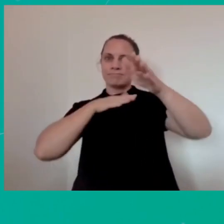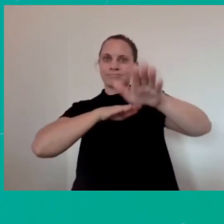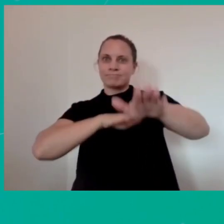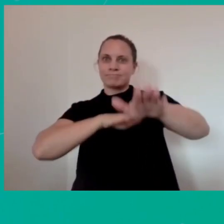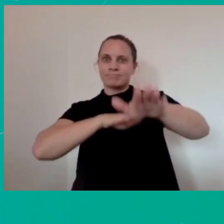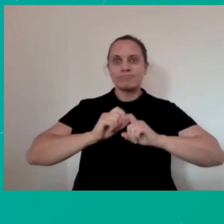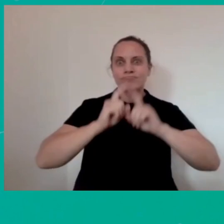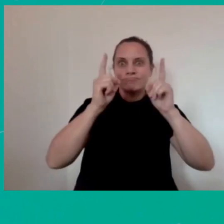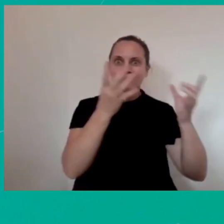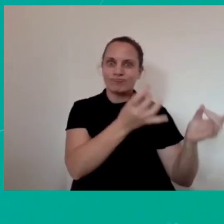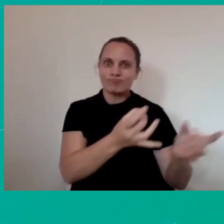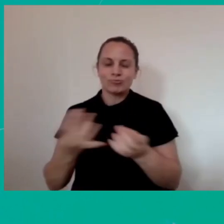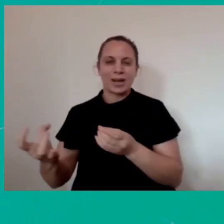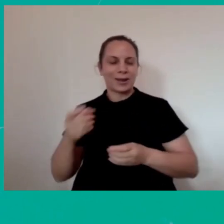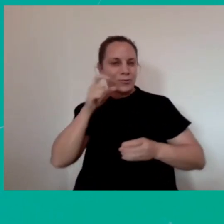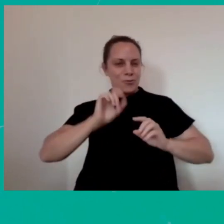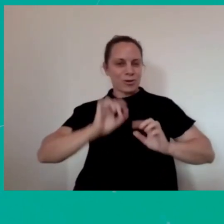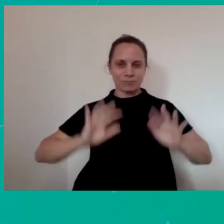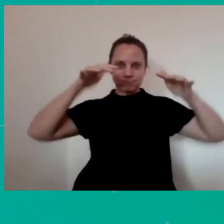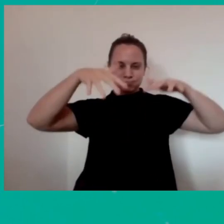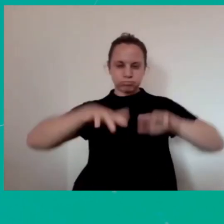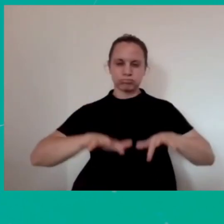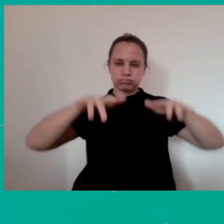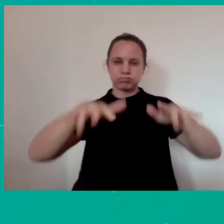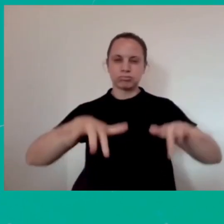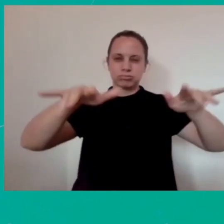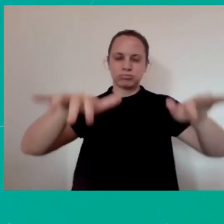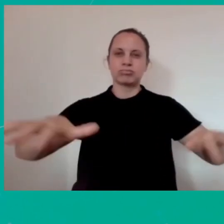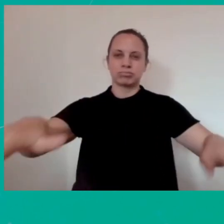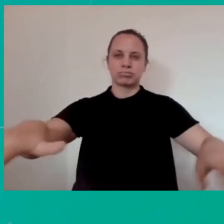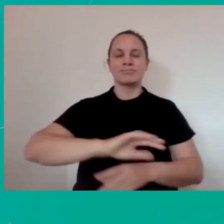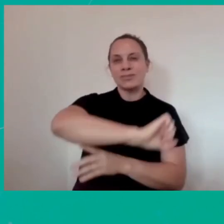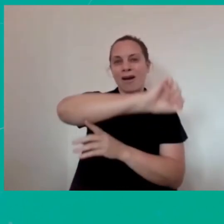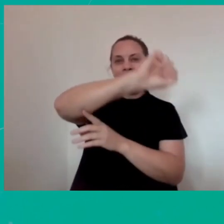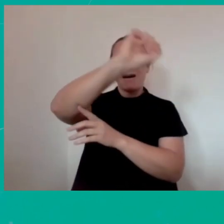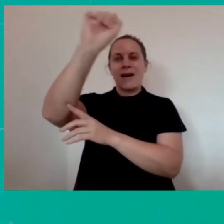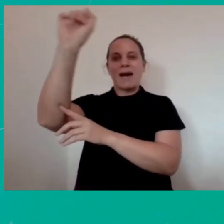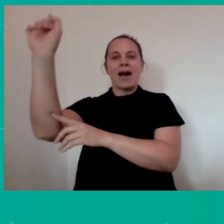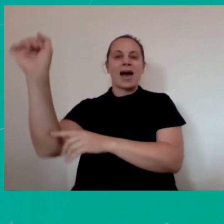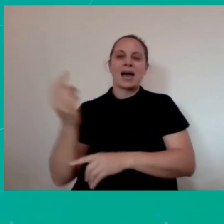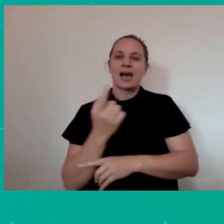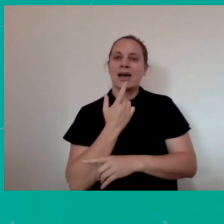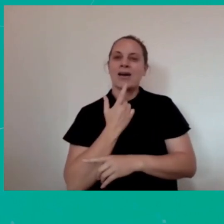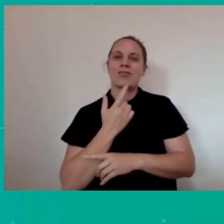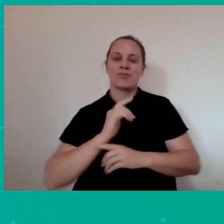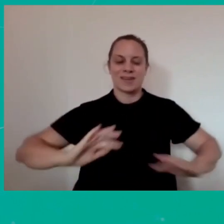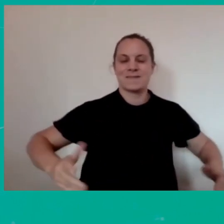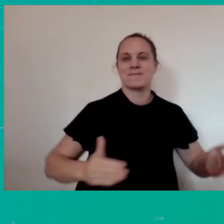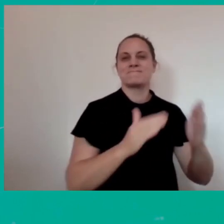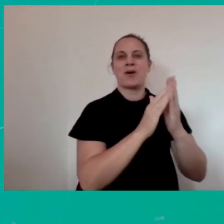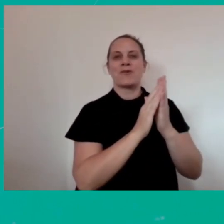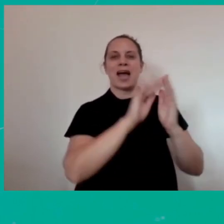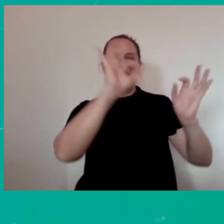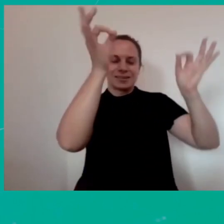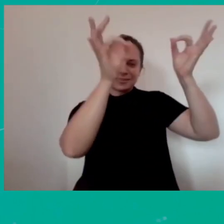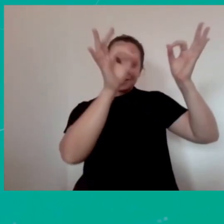tai. E hi ake ana te ātākura, he tio, he huka, he hauhu, tihei